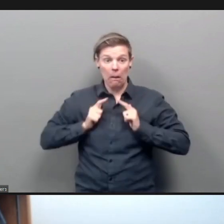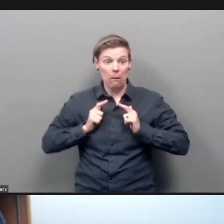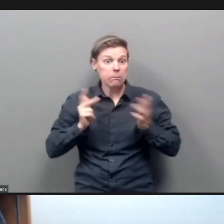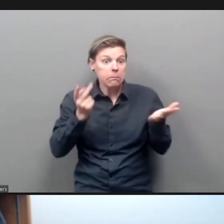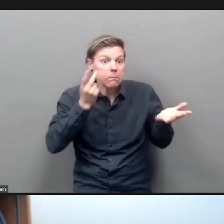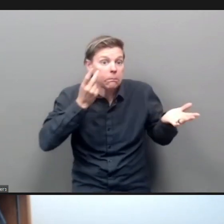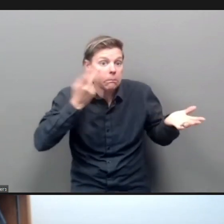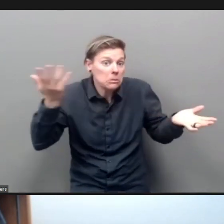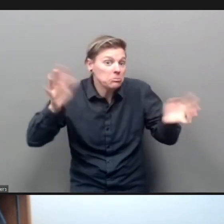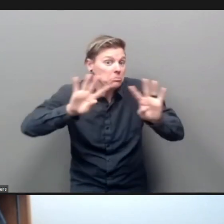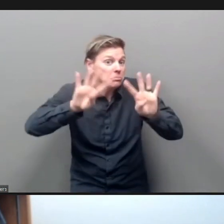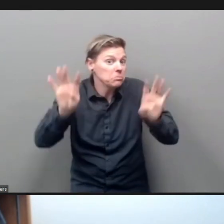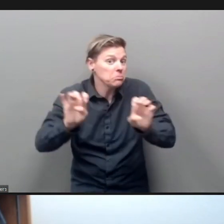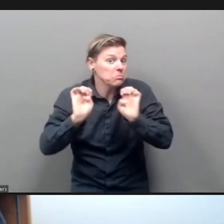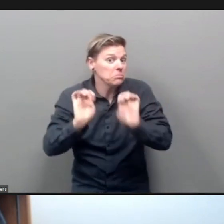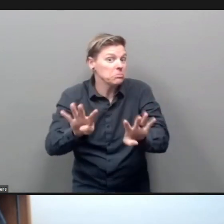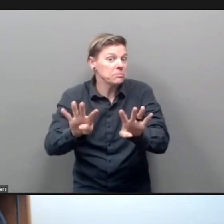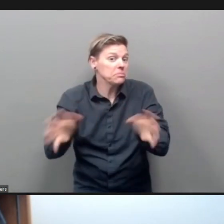would